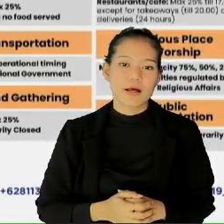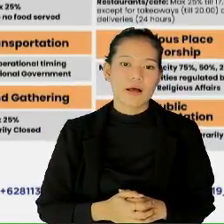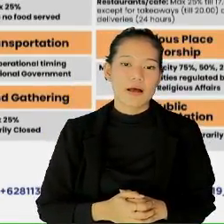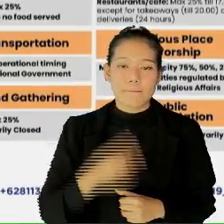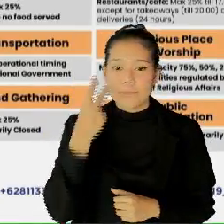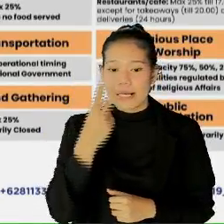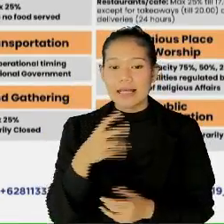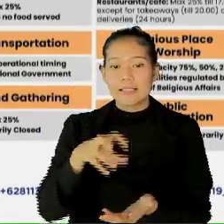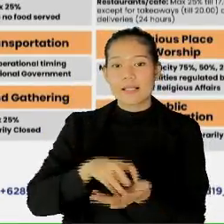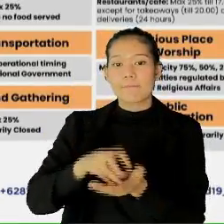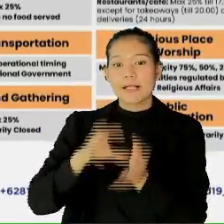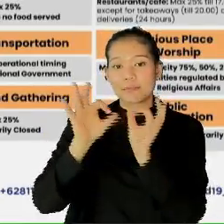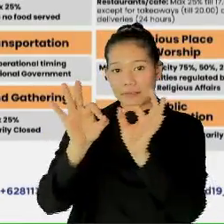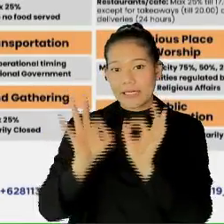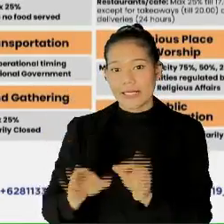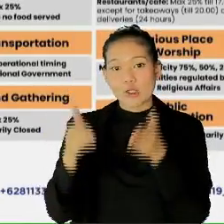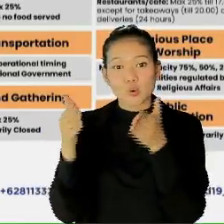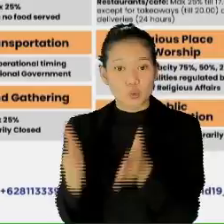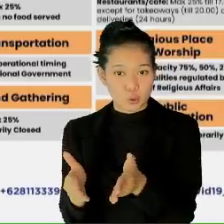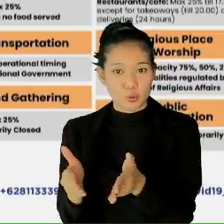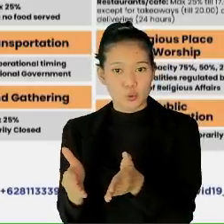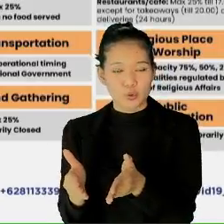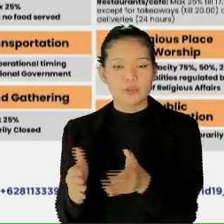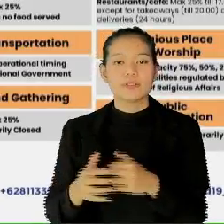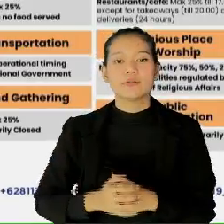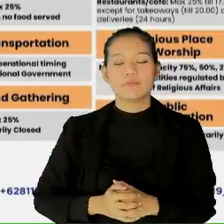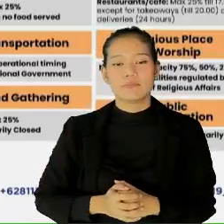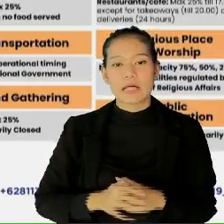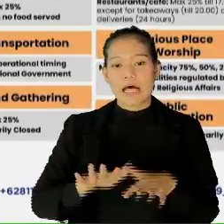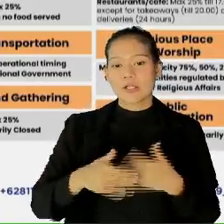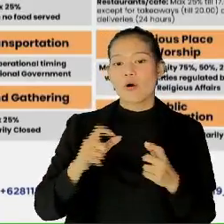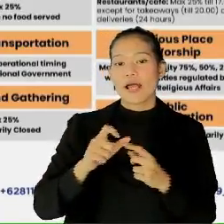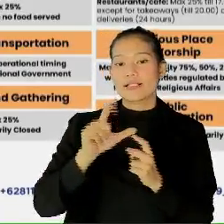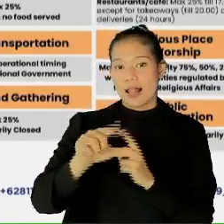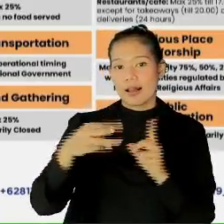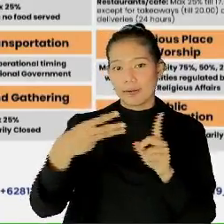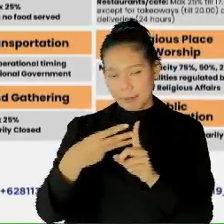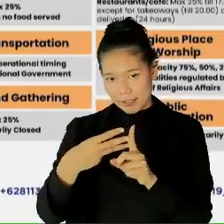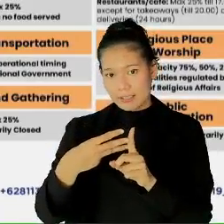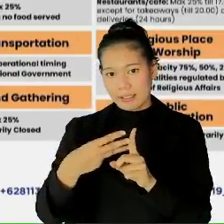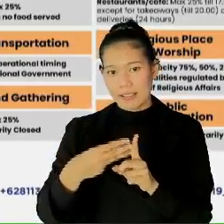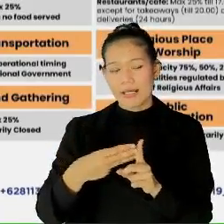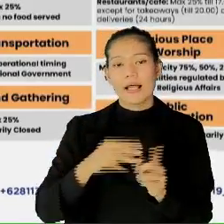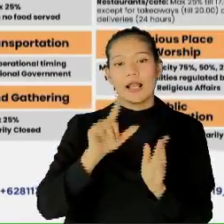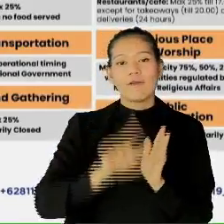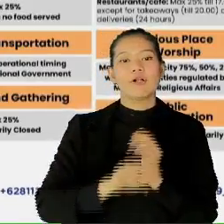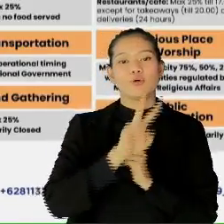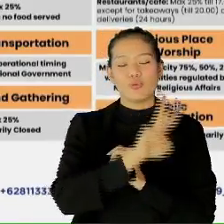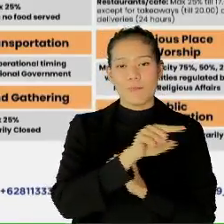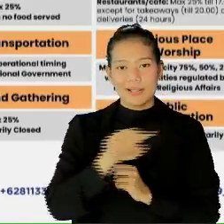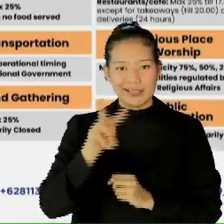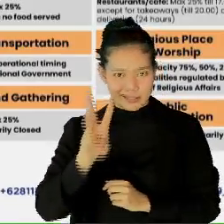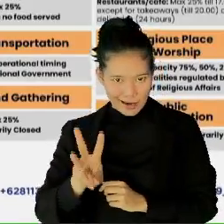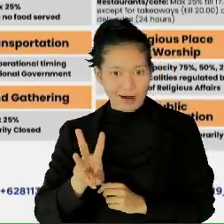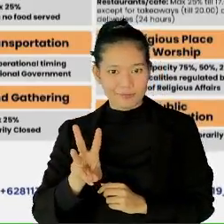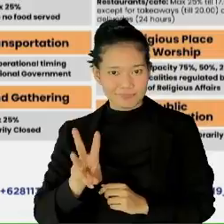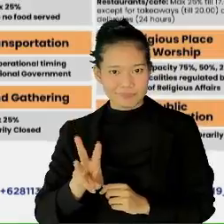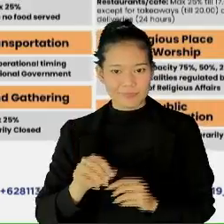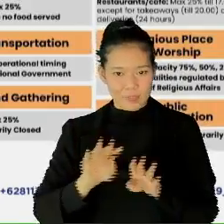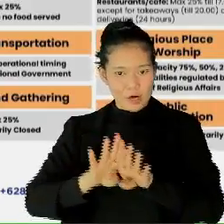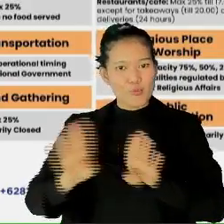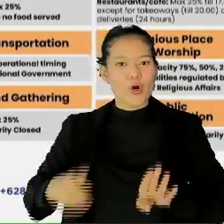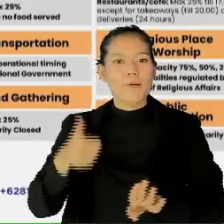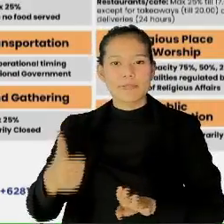arrangement for education in regional special school or SLB level 2 and 3 with